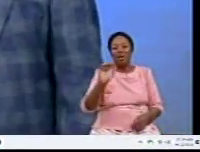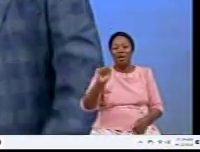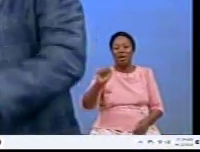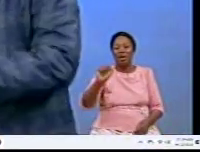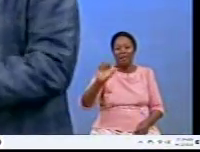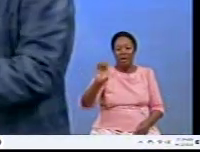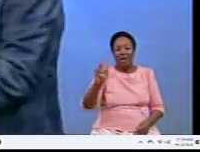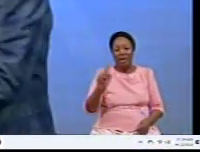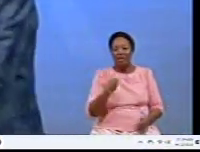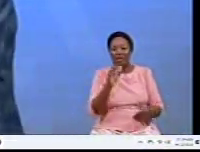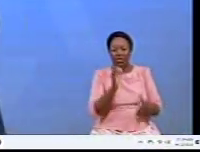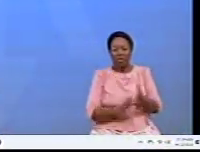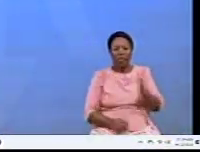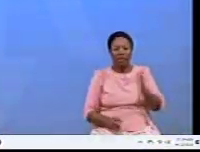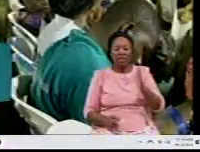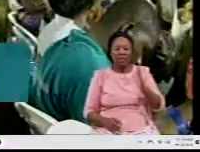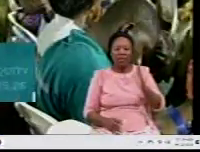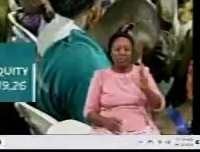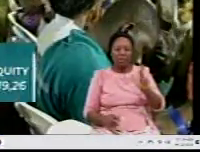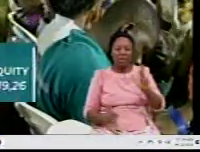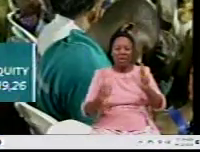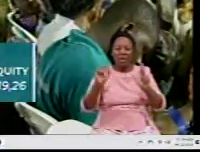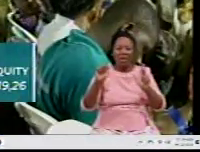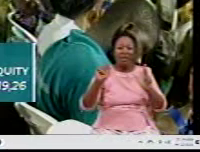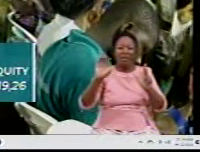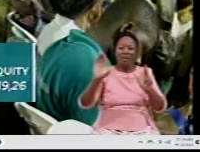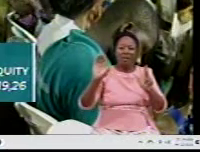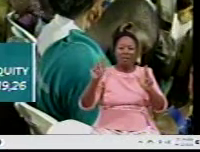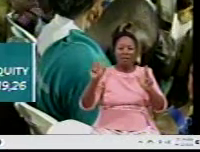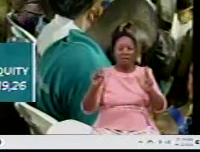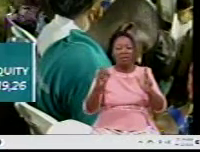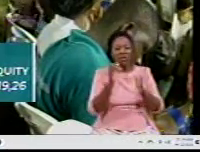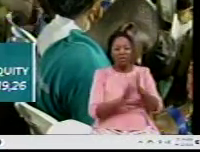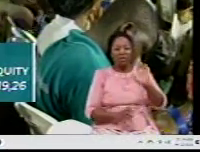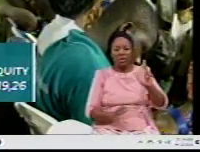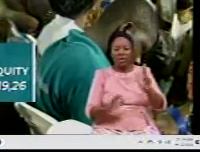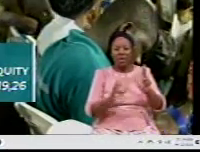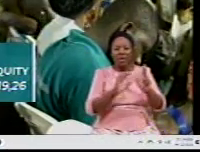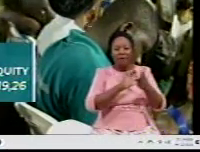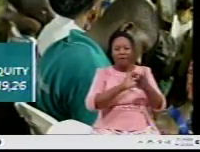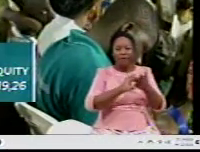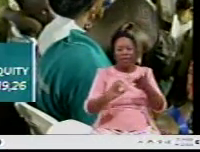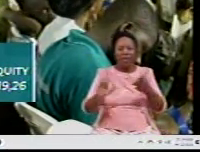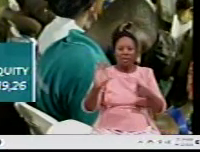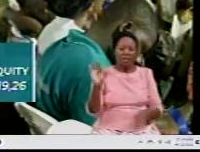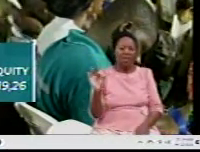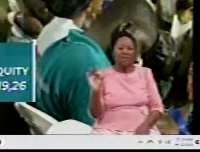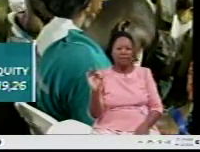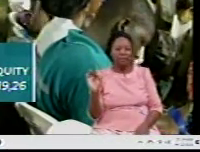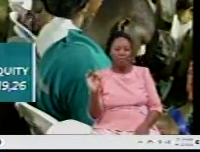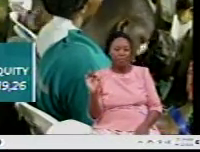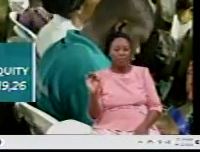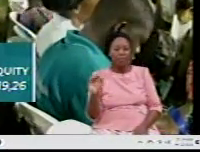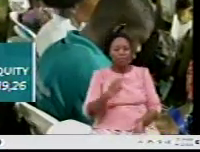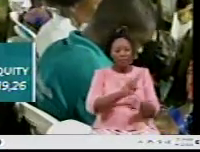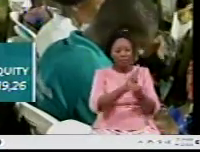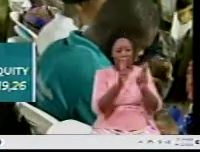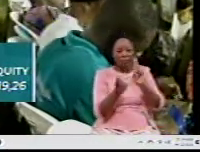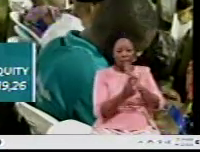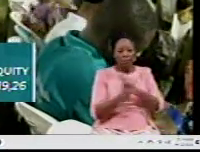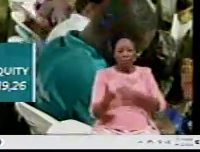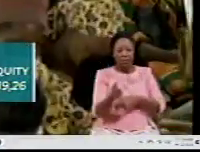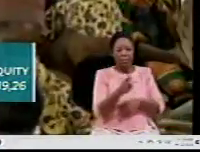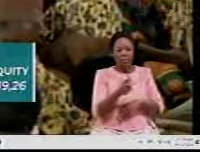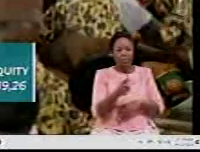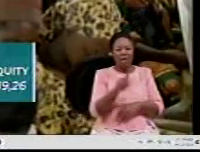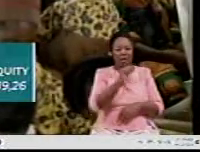verse 19. Acts chapter 3, we're looking at verse 19. Repent ye